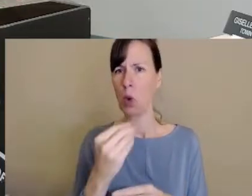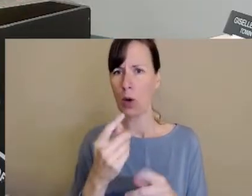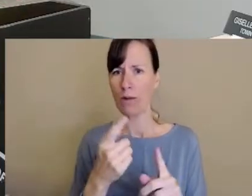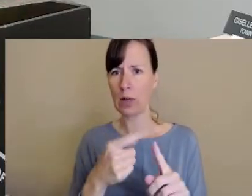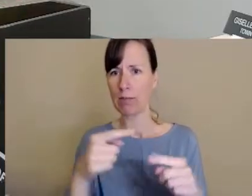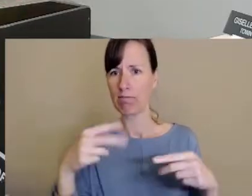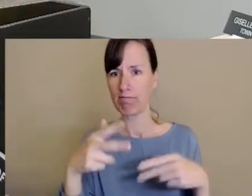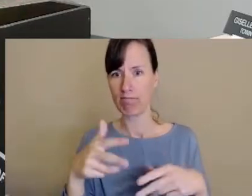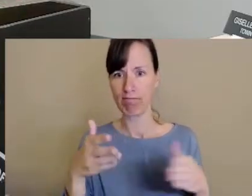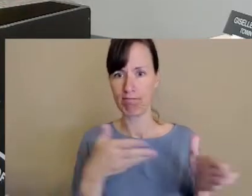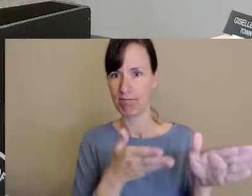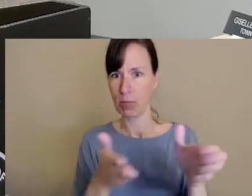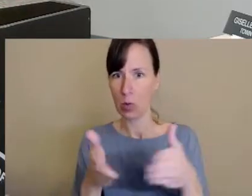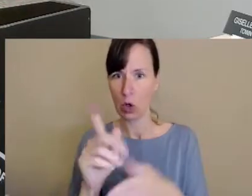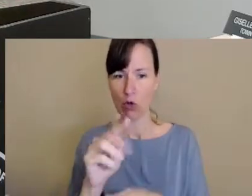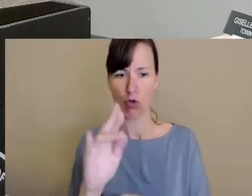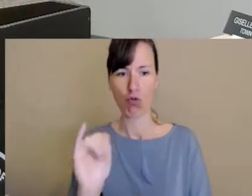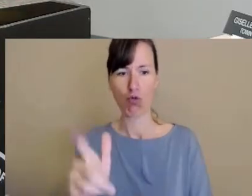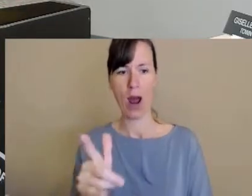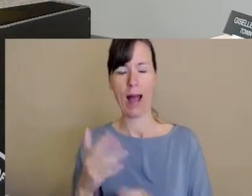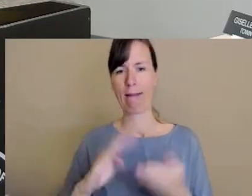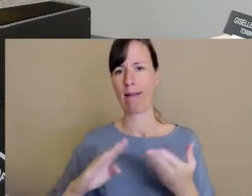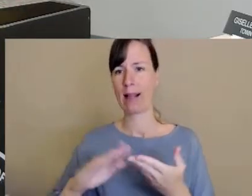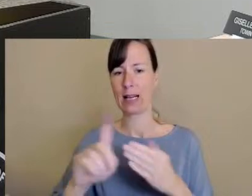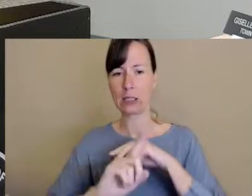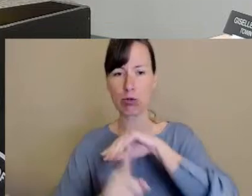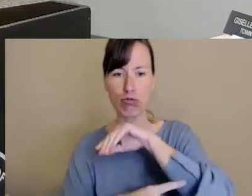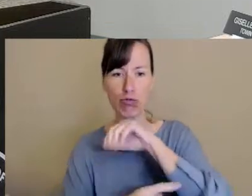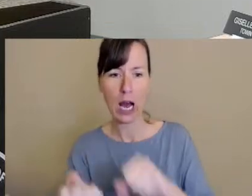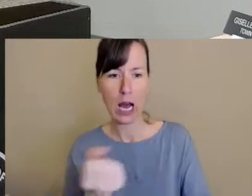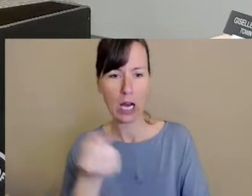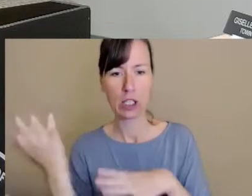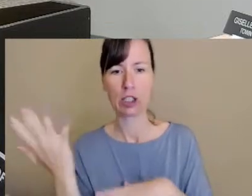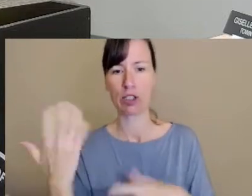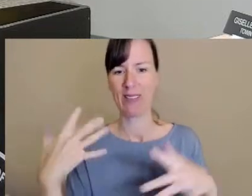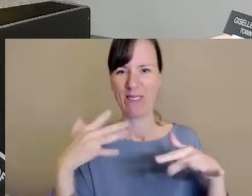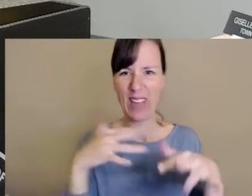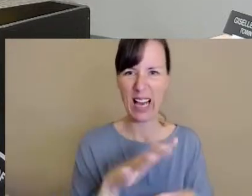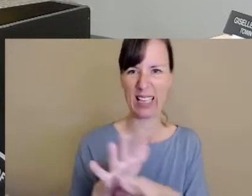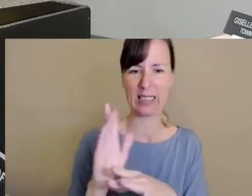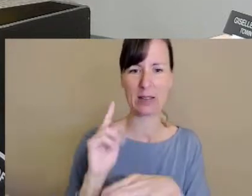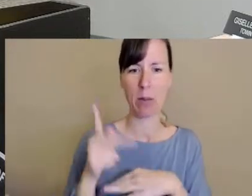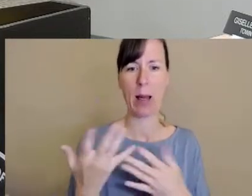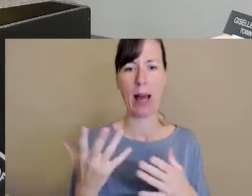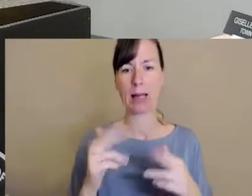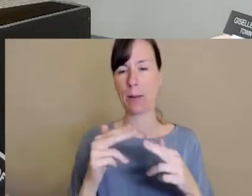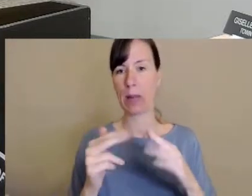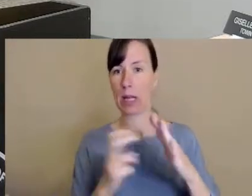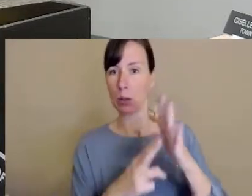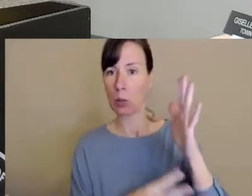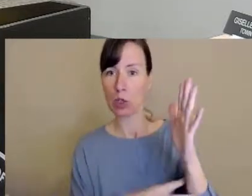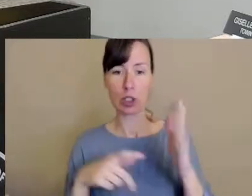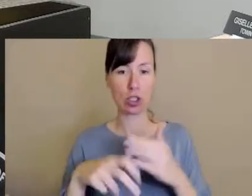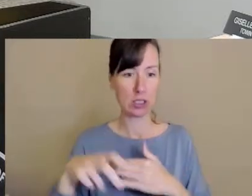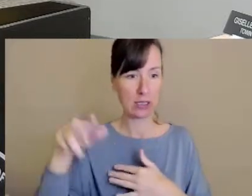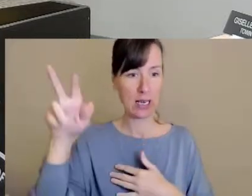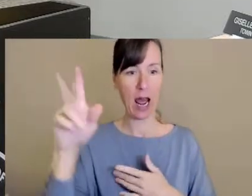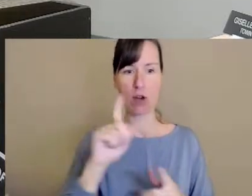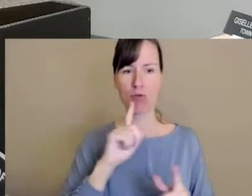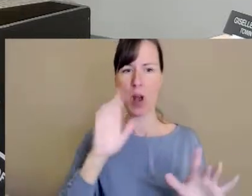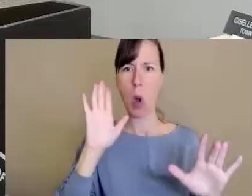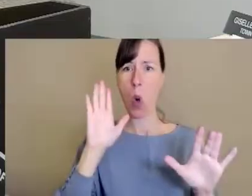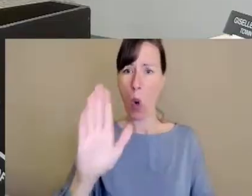bridges, stairs, and it's this wonderful trail that everyone can enjoy. It was built by volunteers, it's maintained